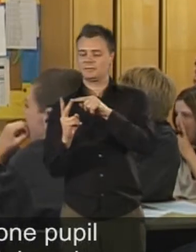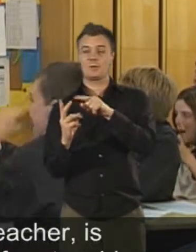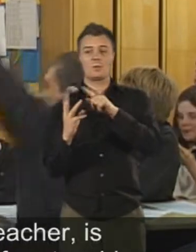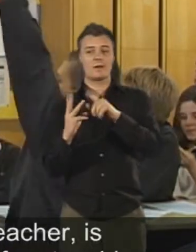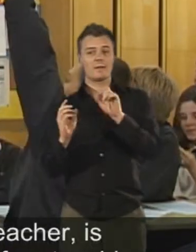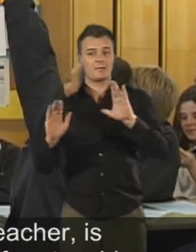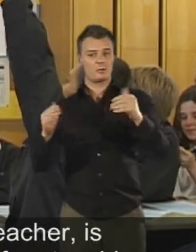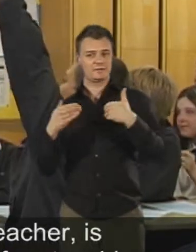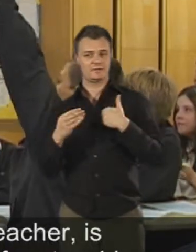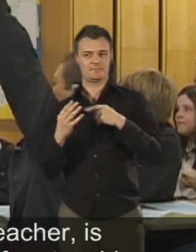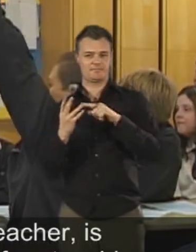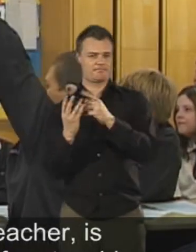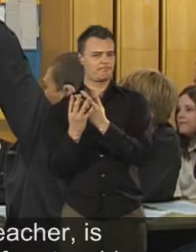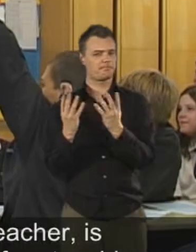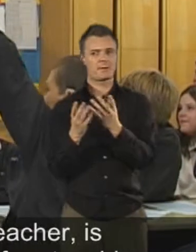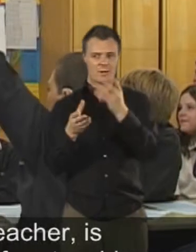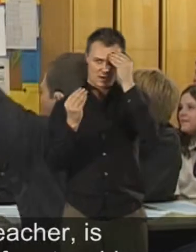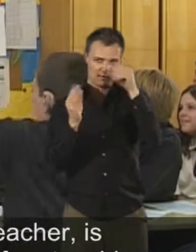pupils with learning difficulties in the class.